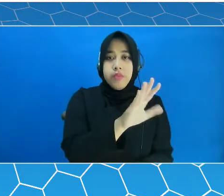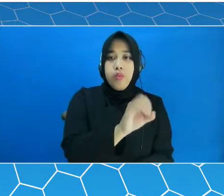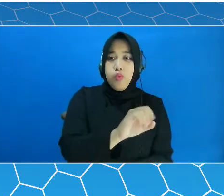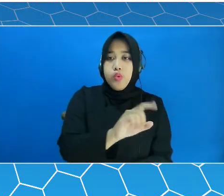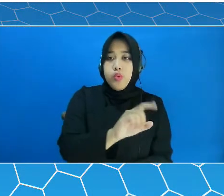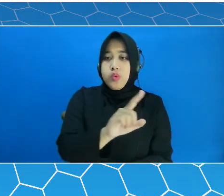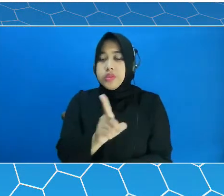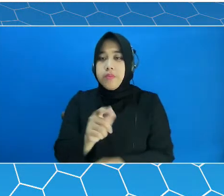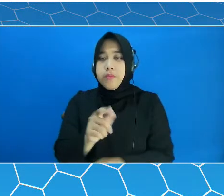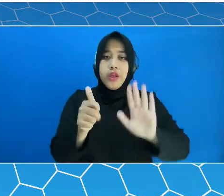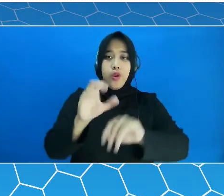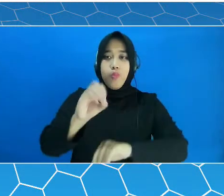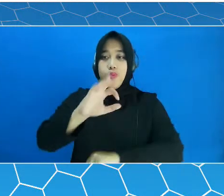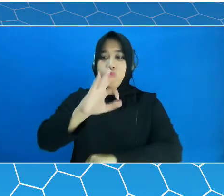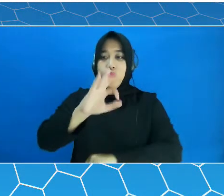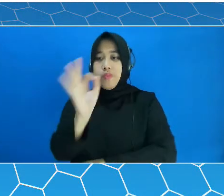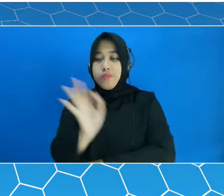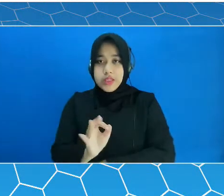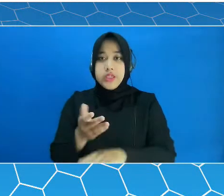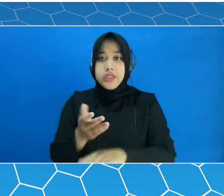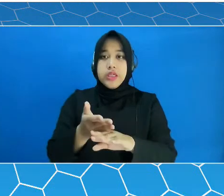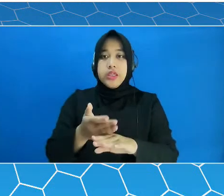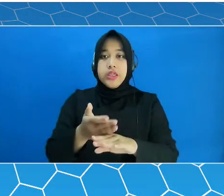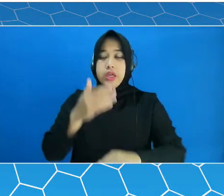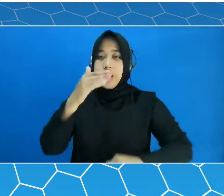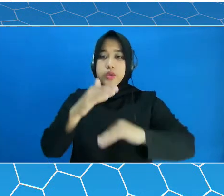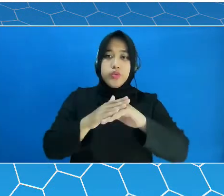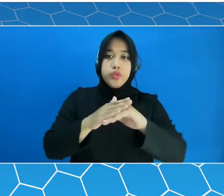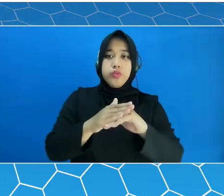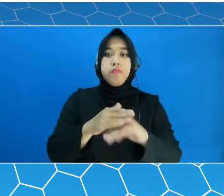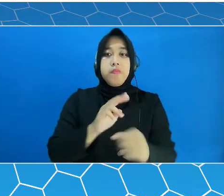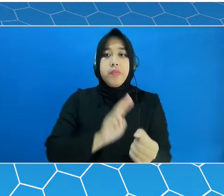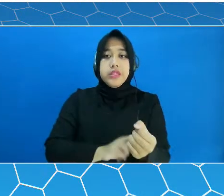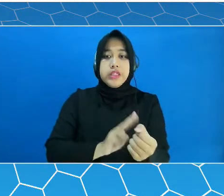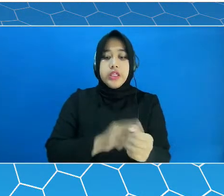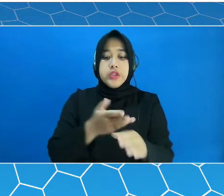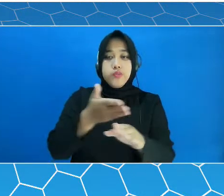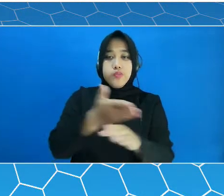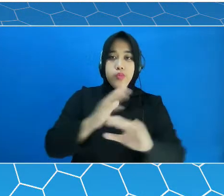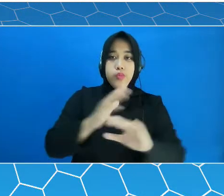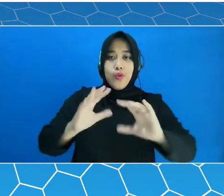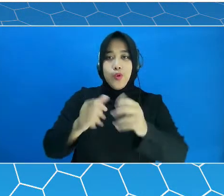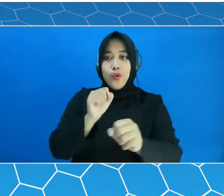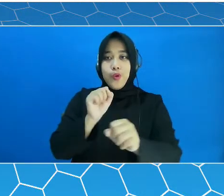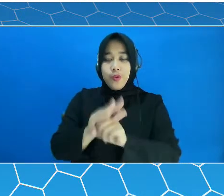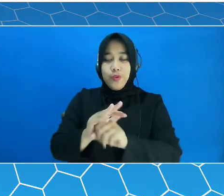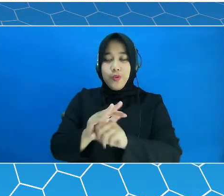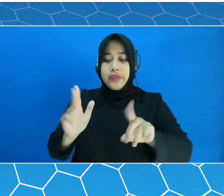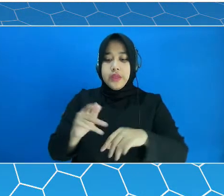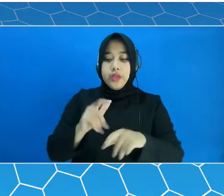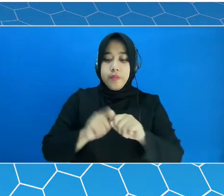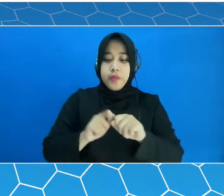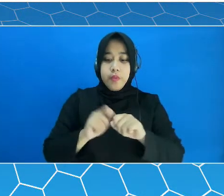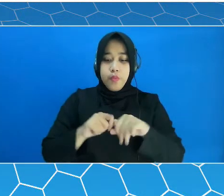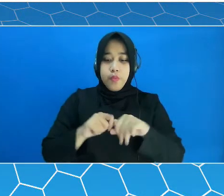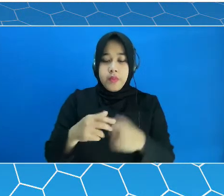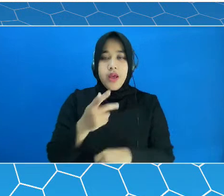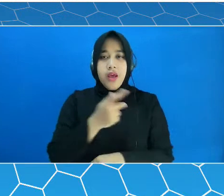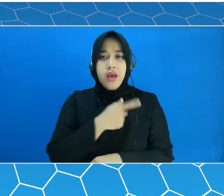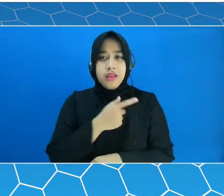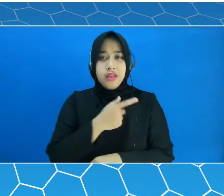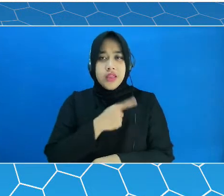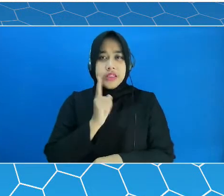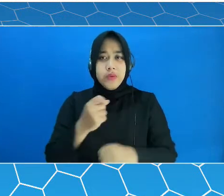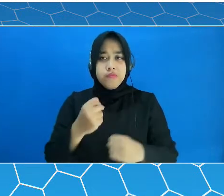the COVID. So that also put us on alert, because I think the impact on February